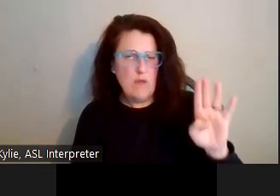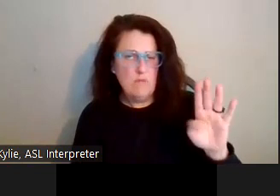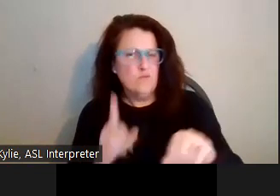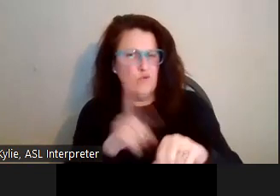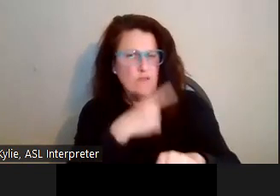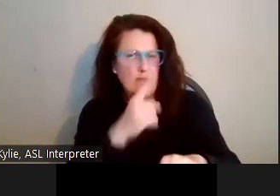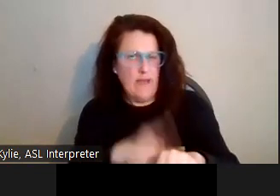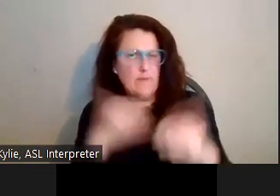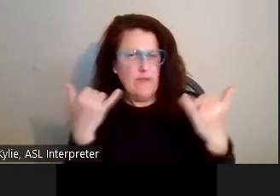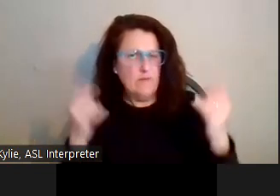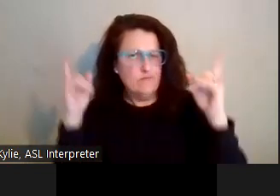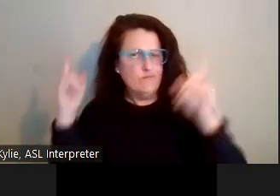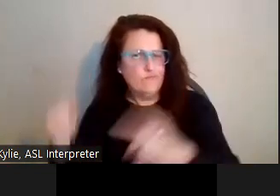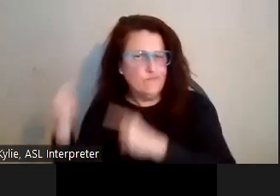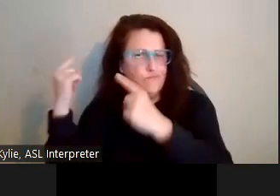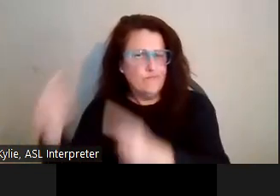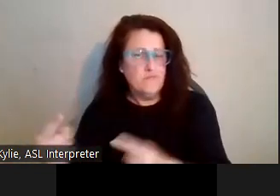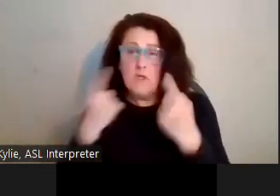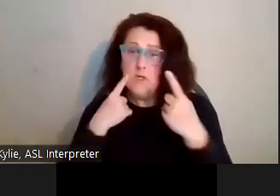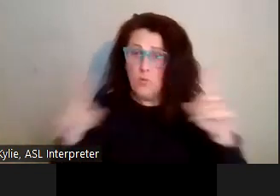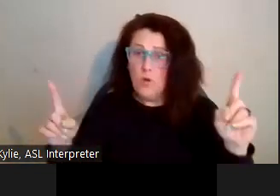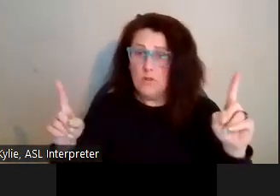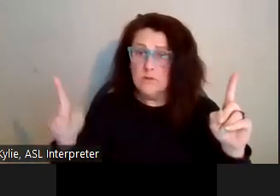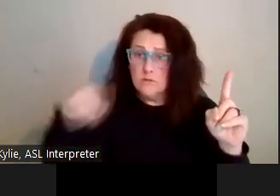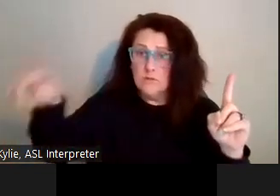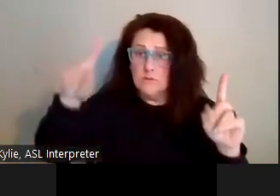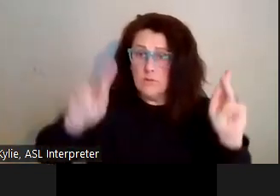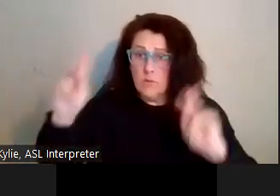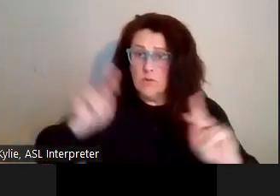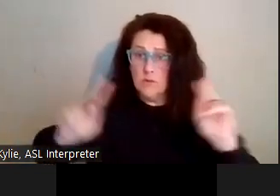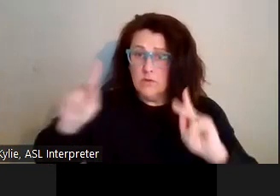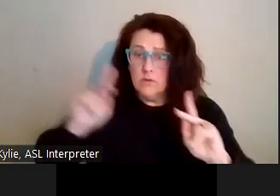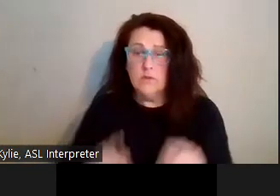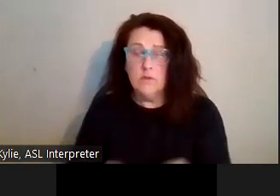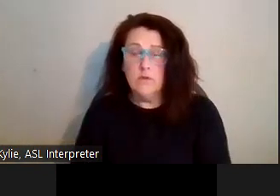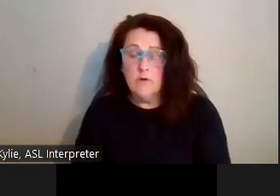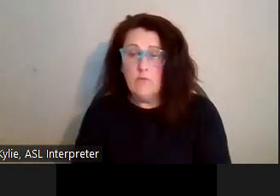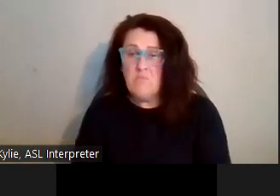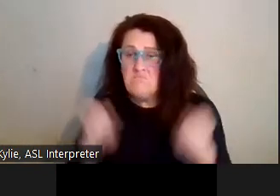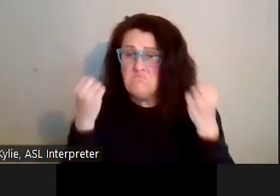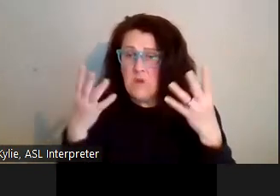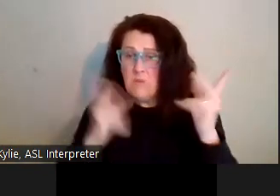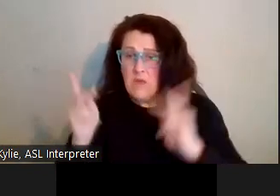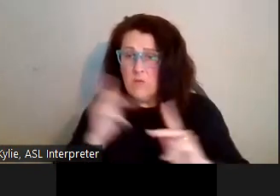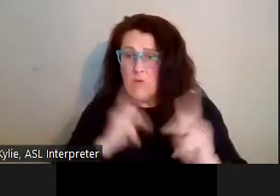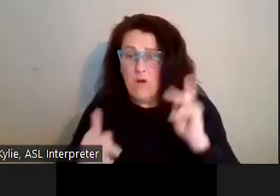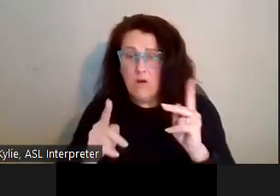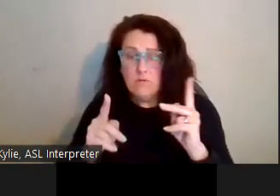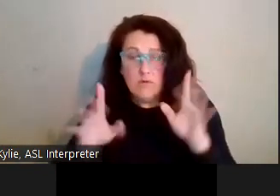now, and it has worked for a lot of people. A lot of people have been able to